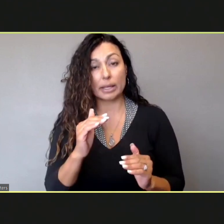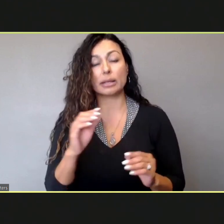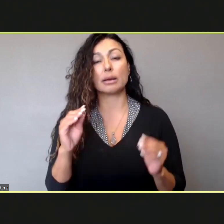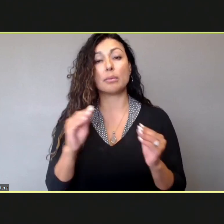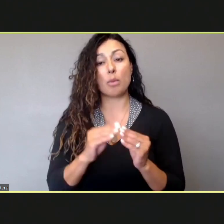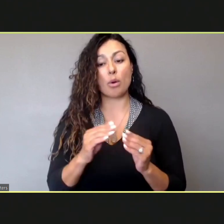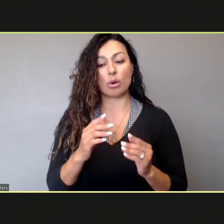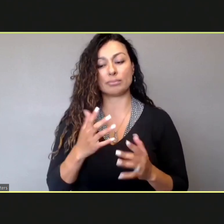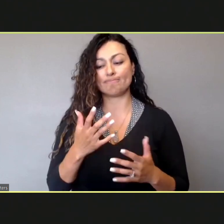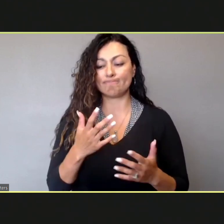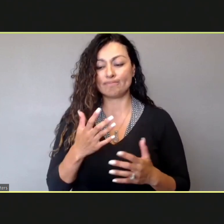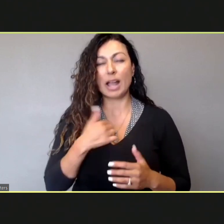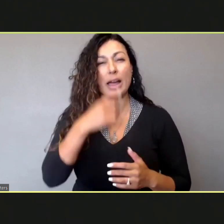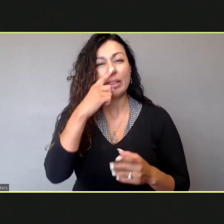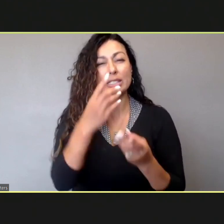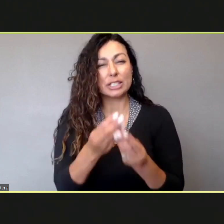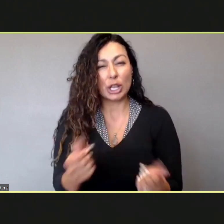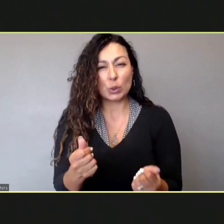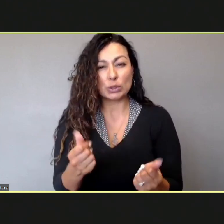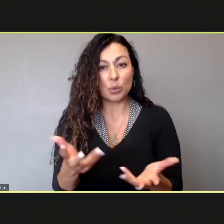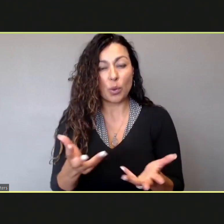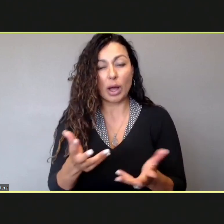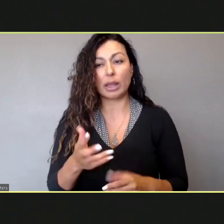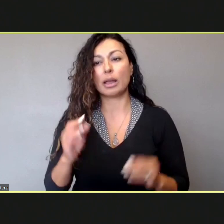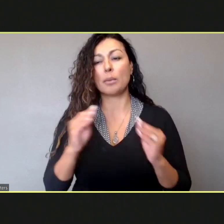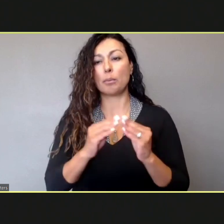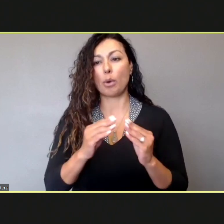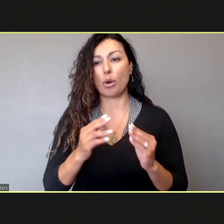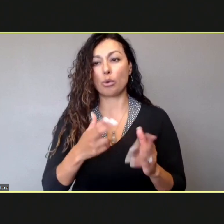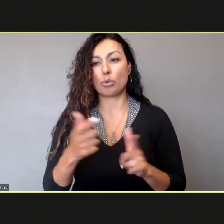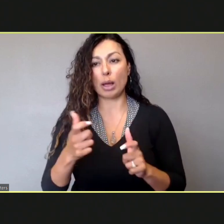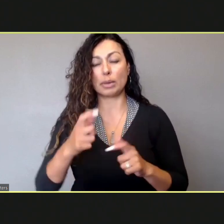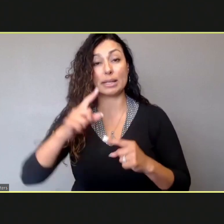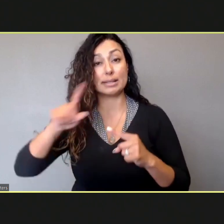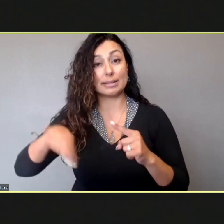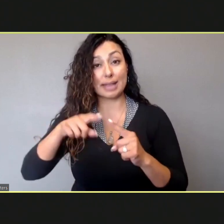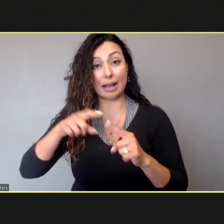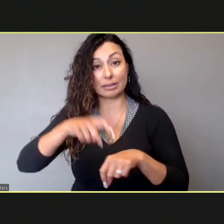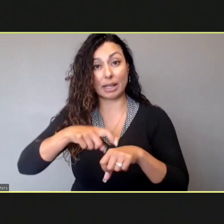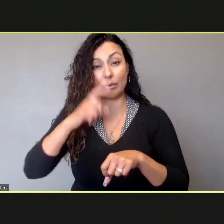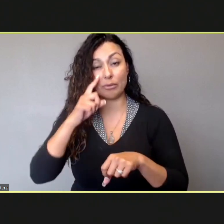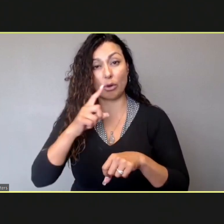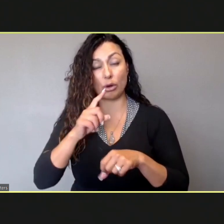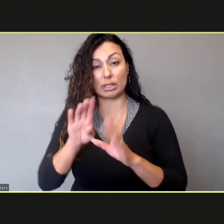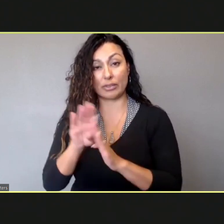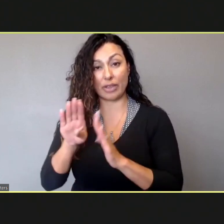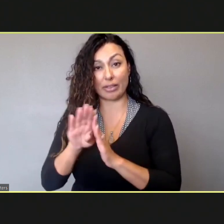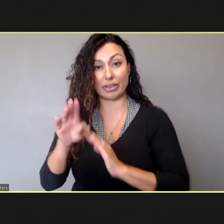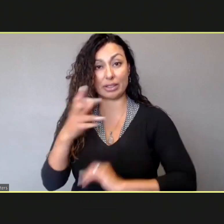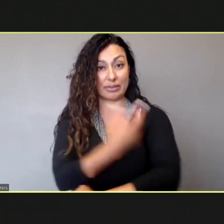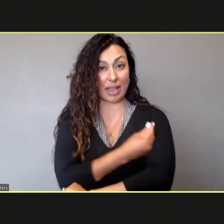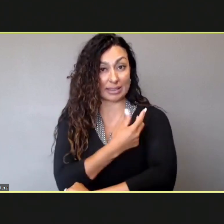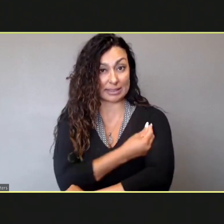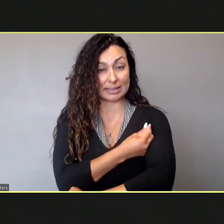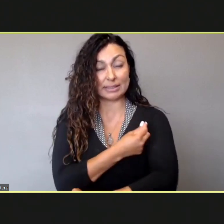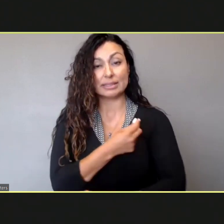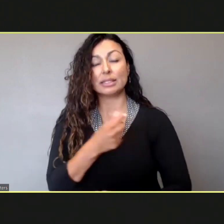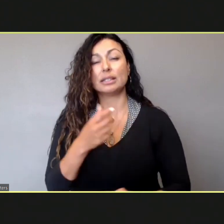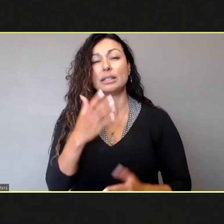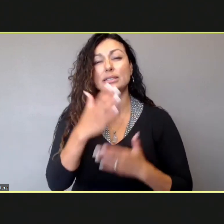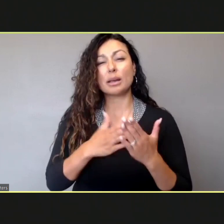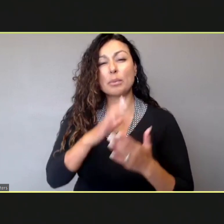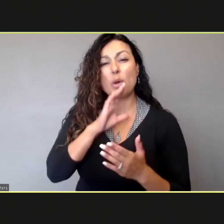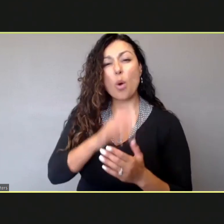rapid, I think the solution to this actually is more rapid cycle time to develop the vaccine. And some of the older